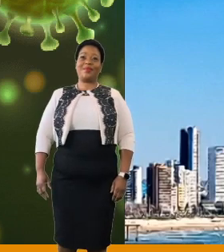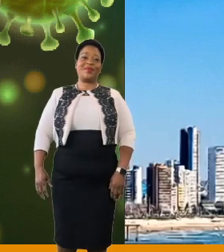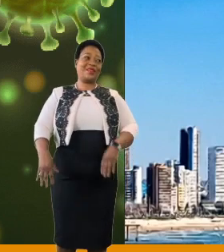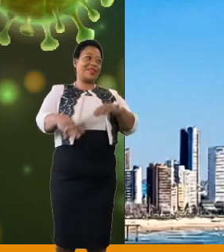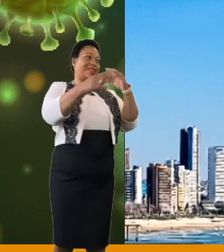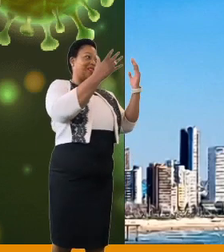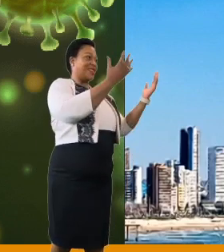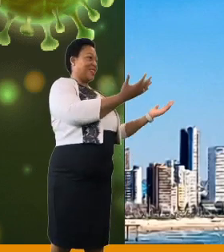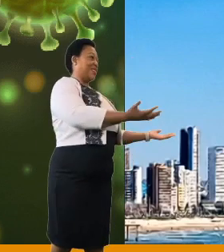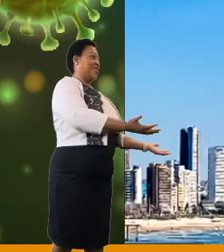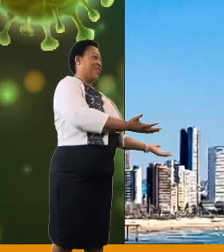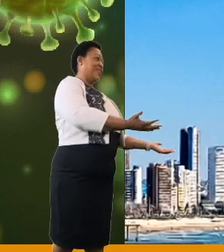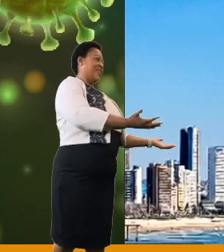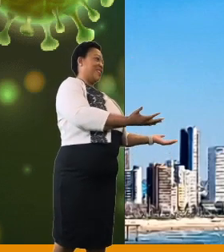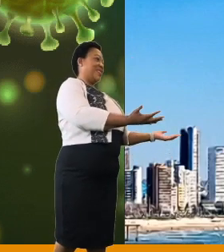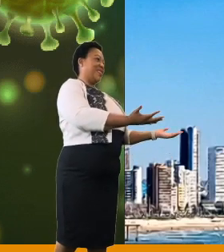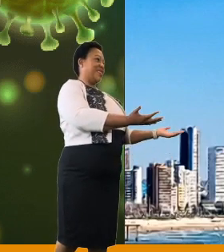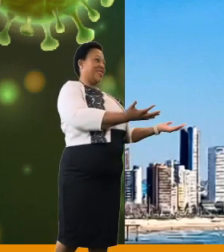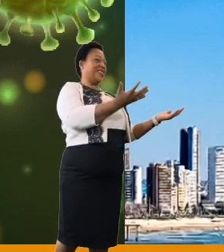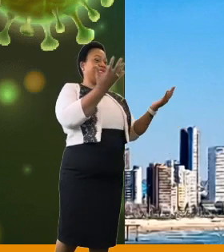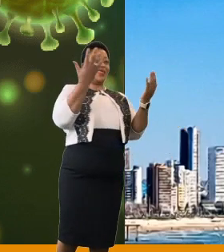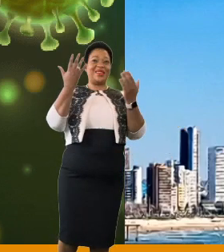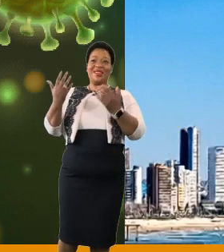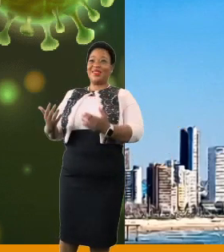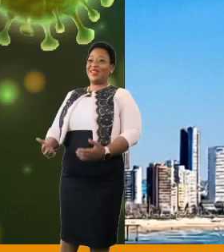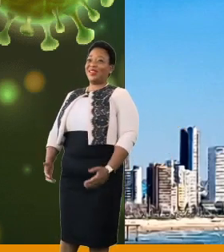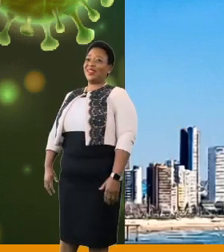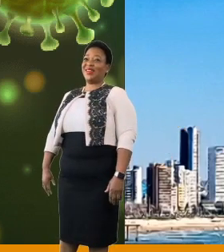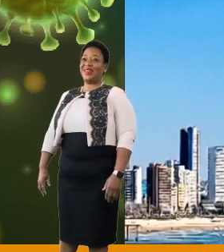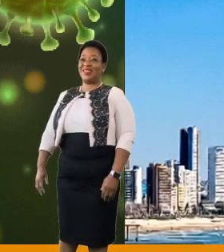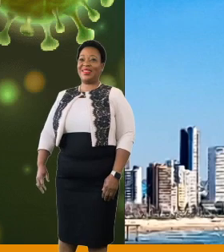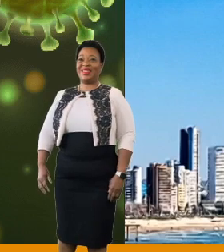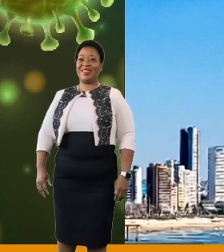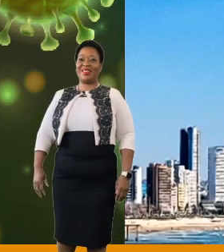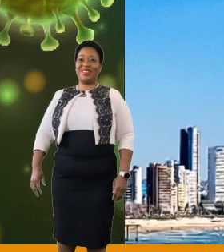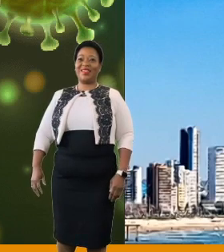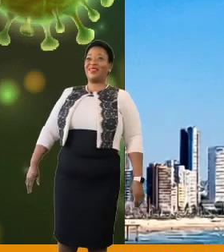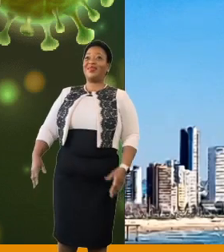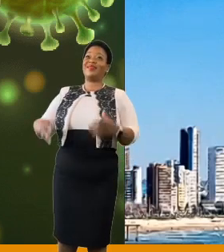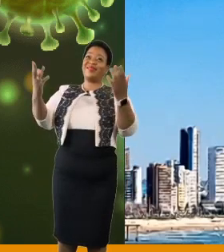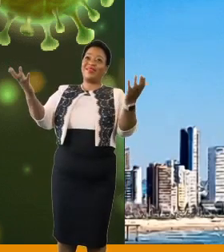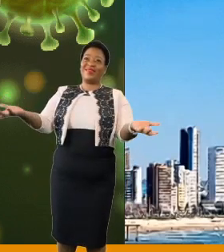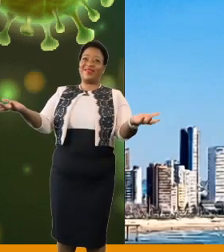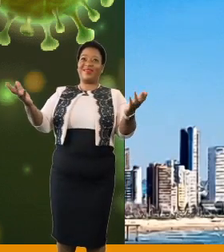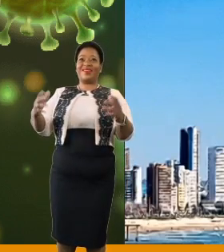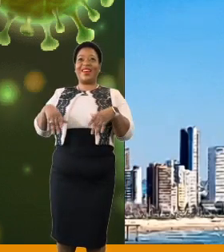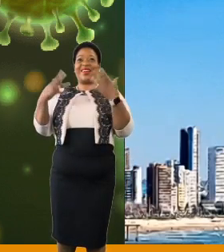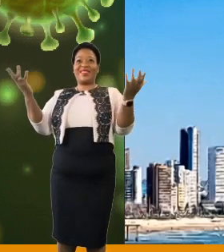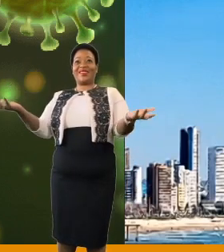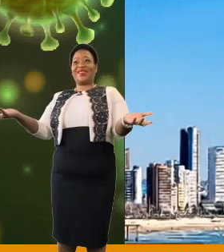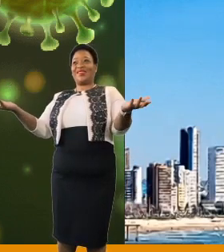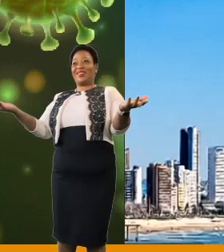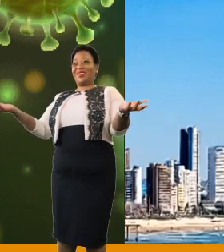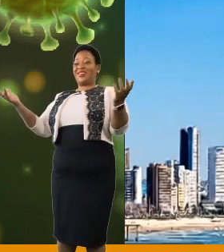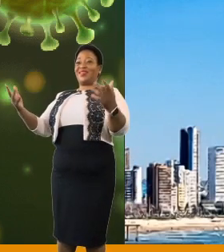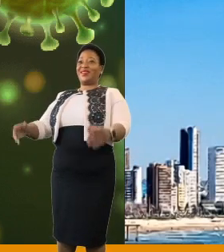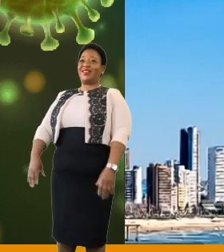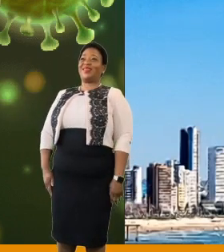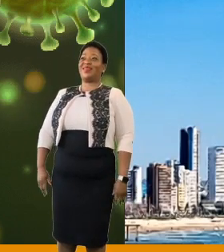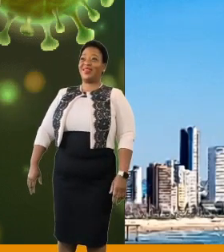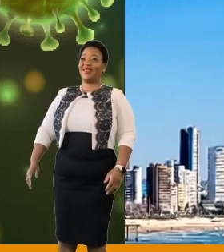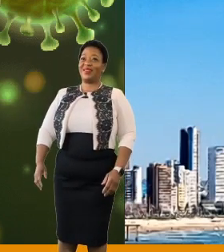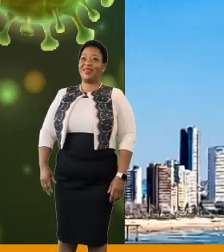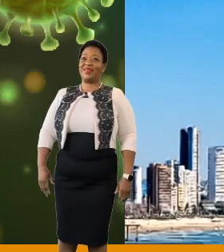look at that from a cohesive perspective and also from a red tape perspective. So most of